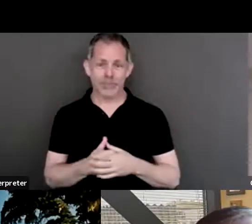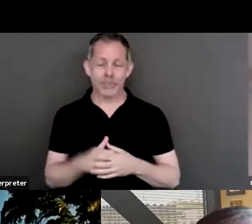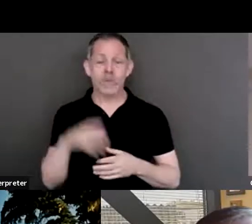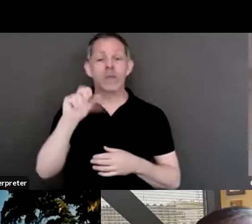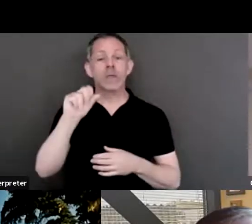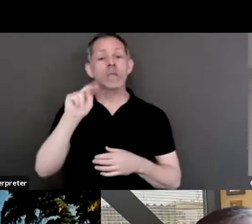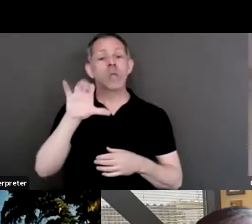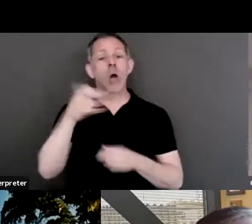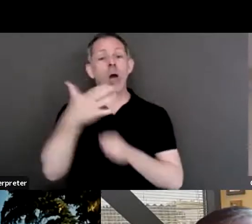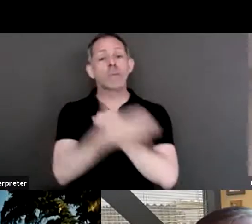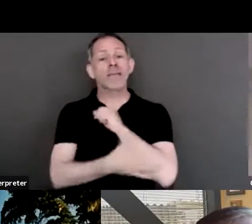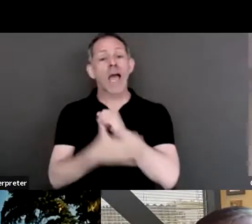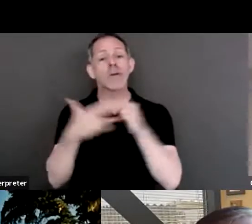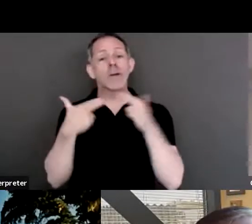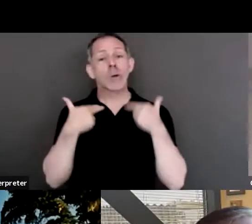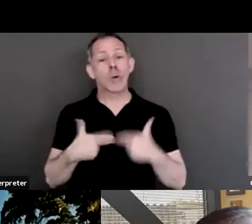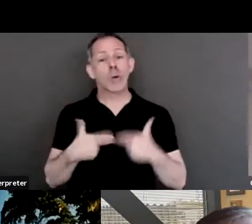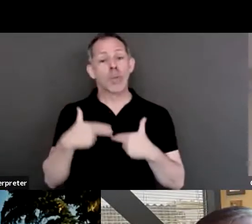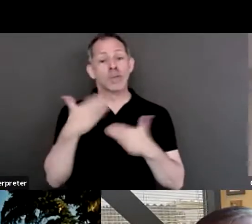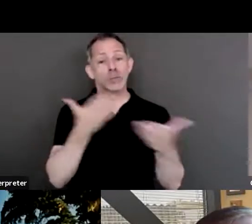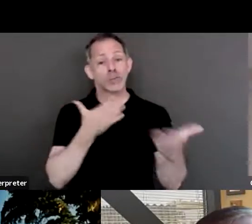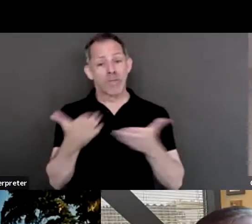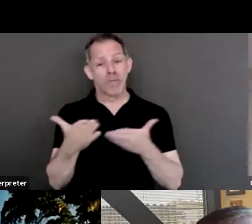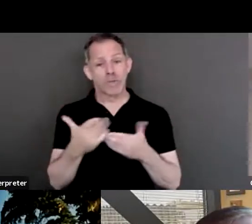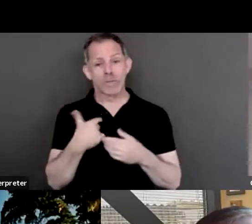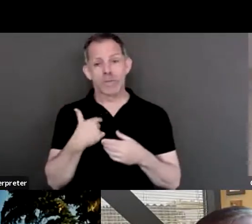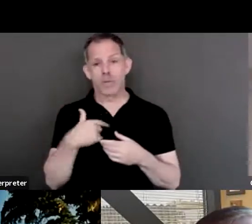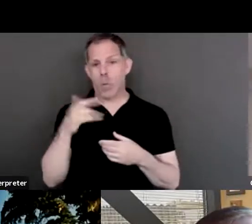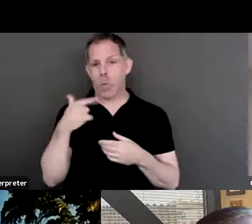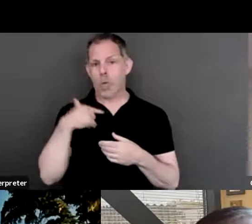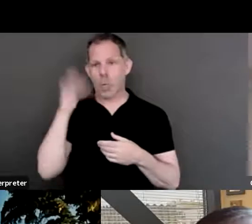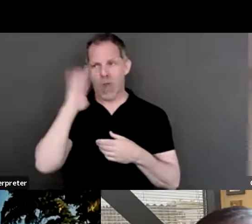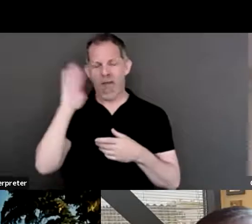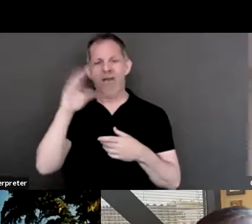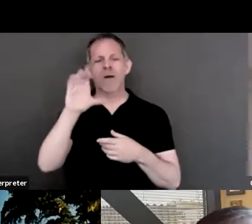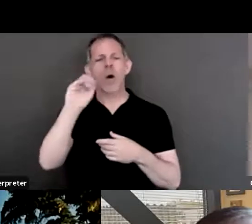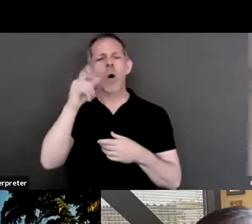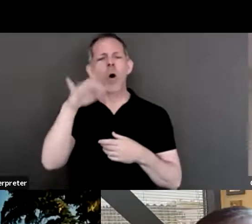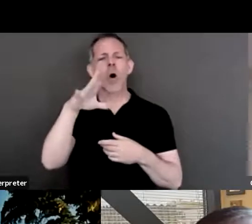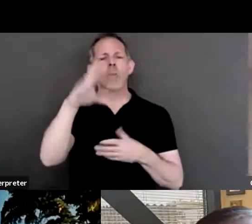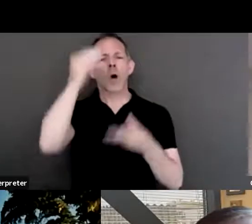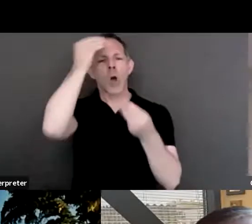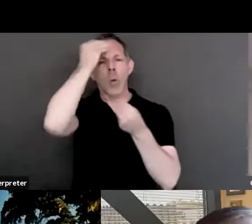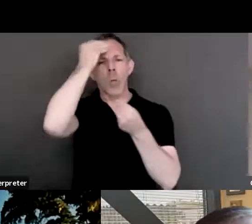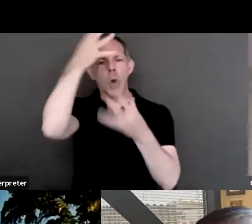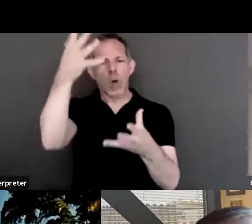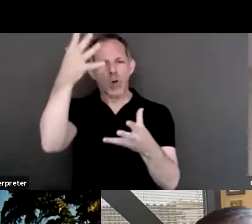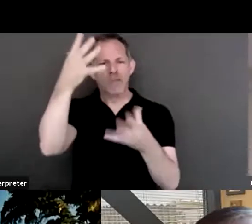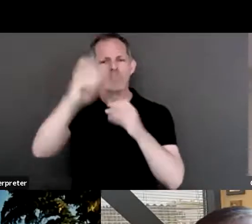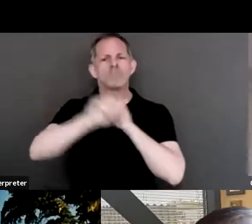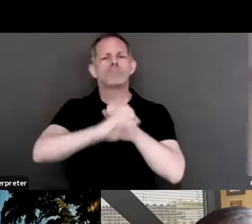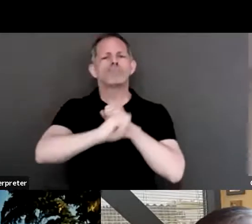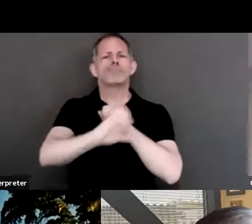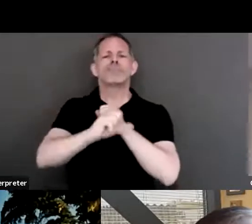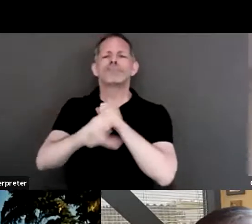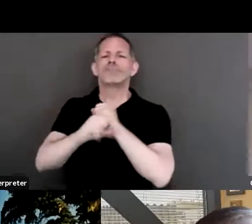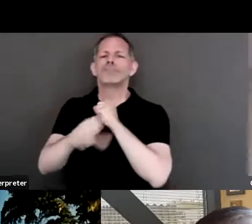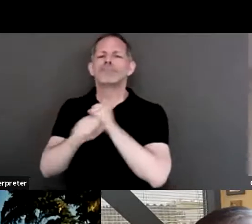opioid awareness campaign. We're going to focus on 3 areas this year. Number 1 being the dual